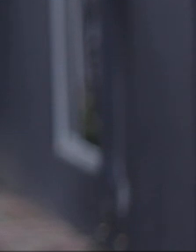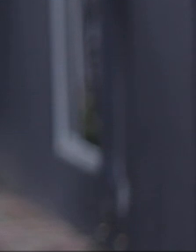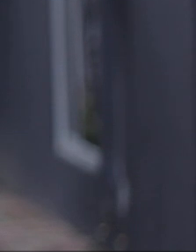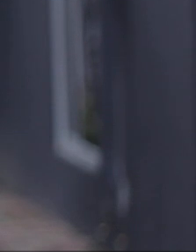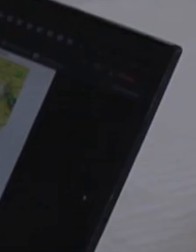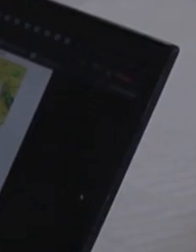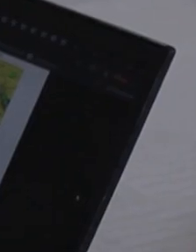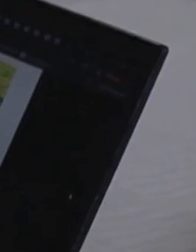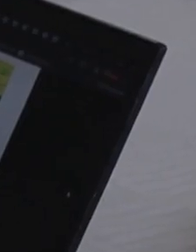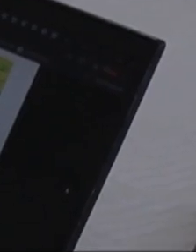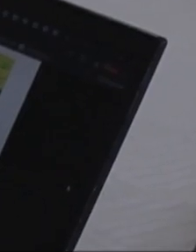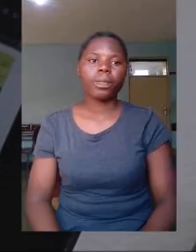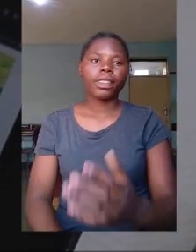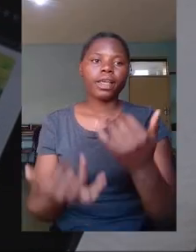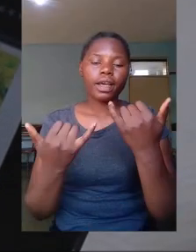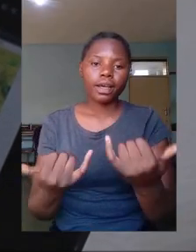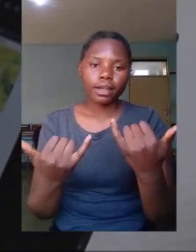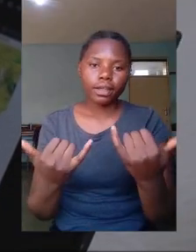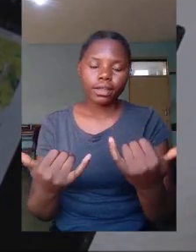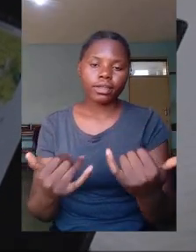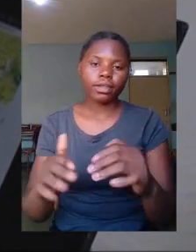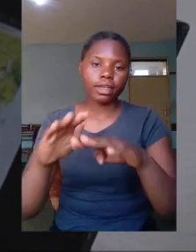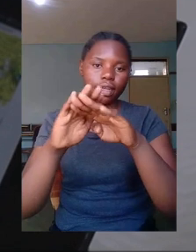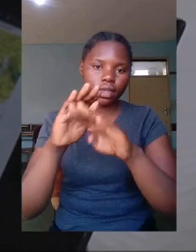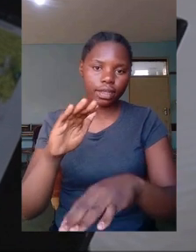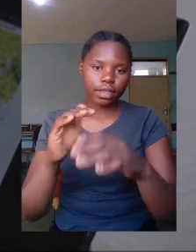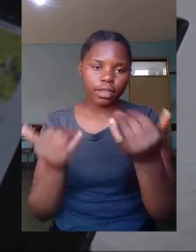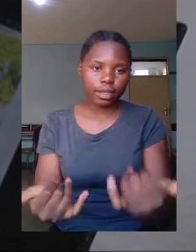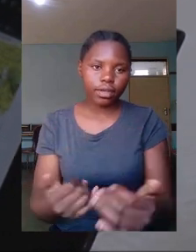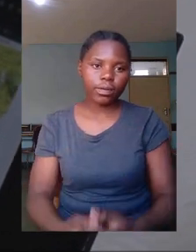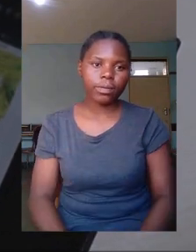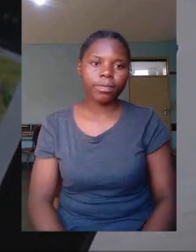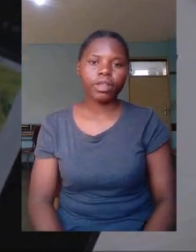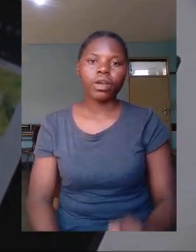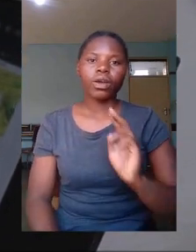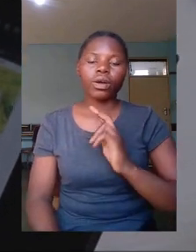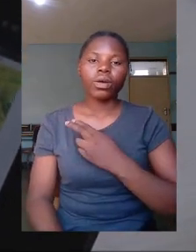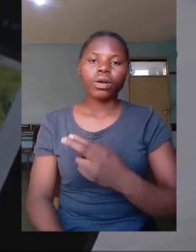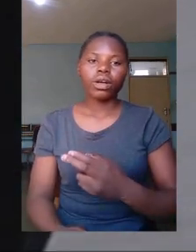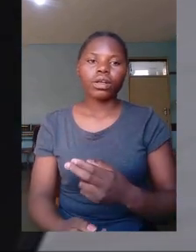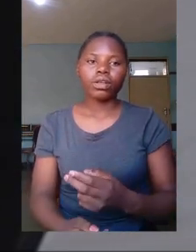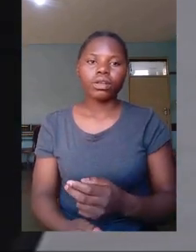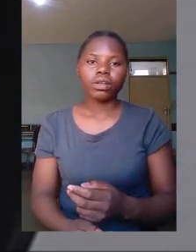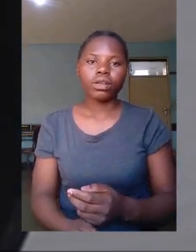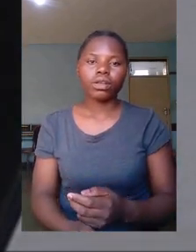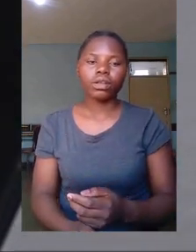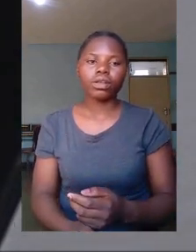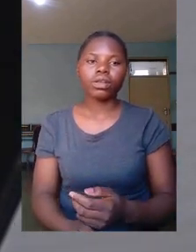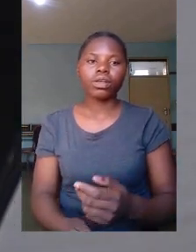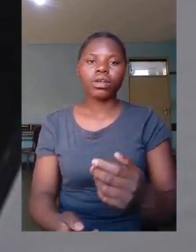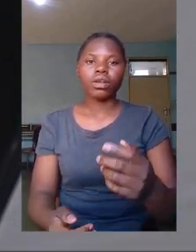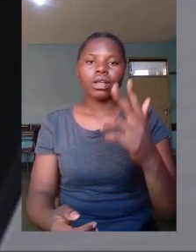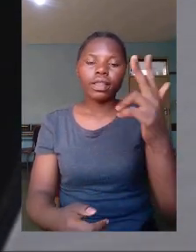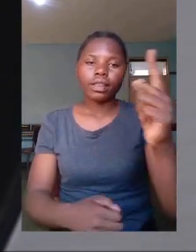of the services. And at this desk or this station, we are doing synoptic 3-day